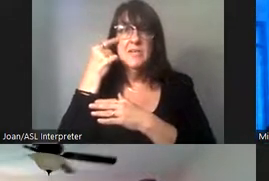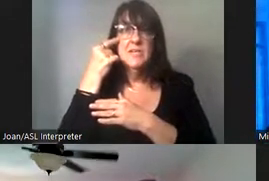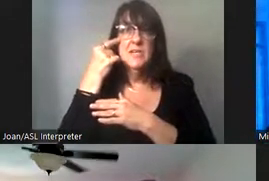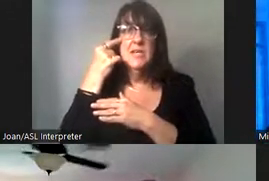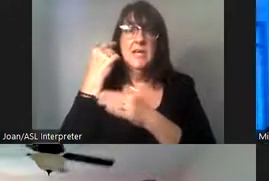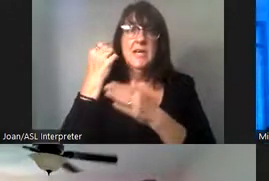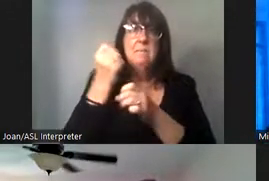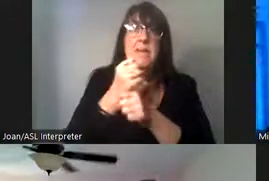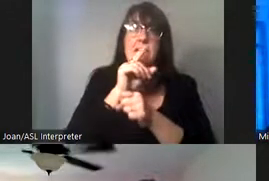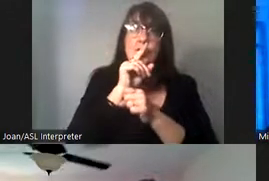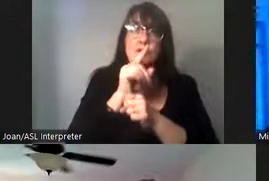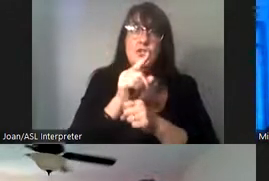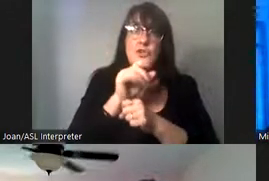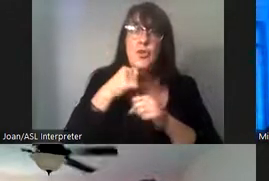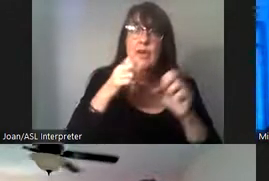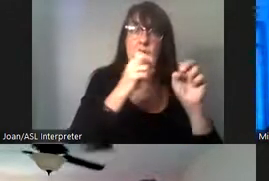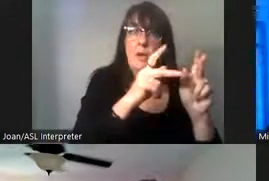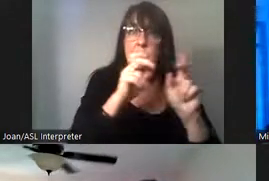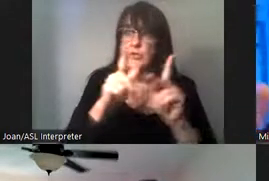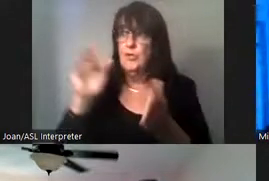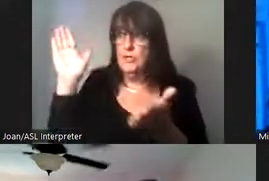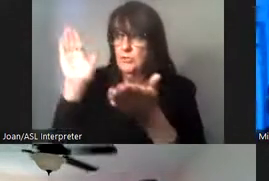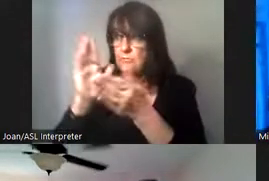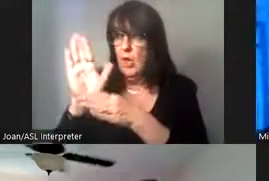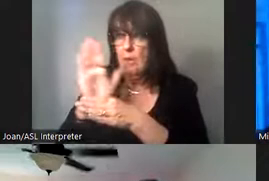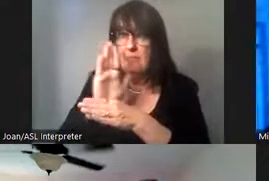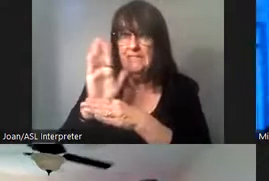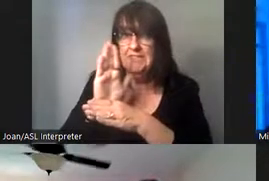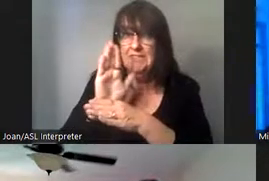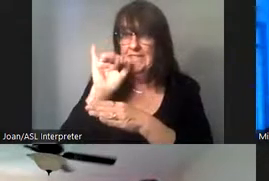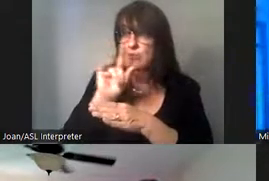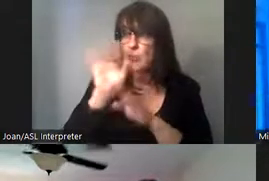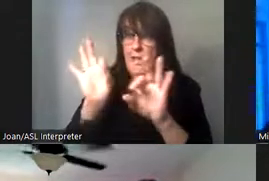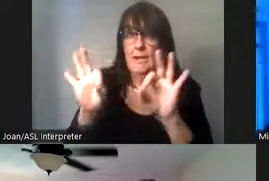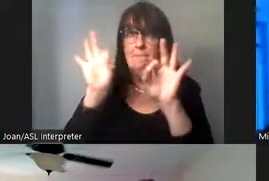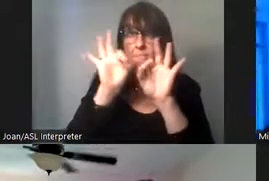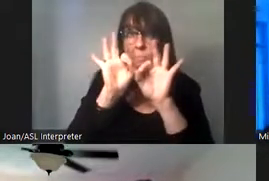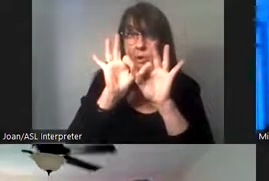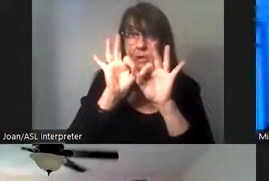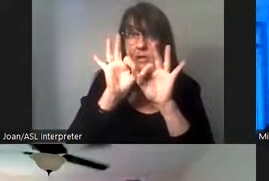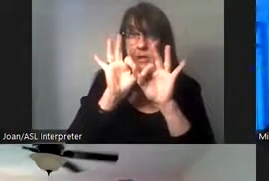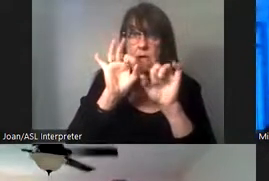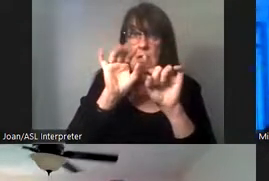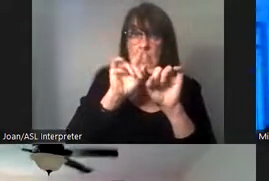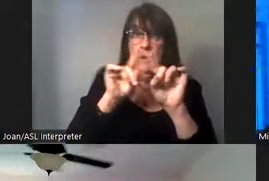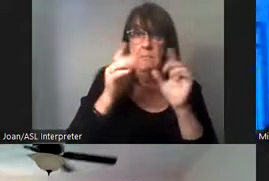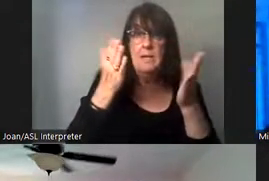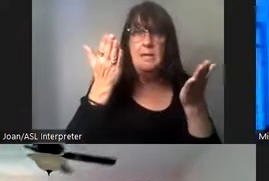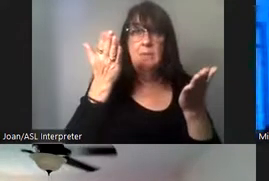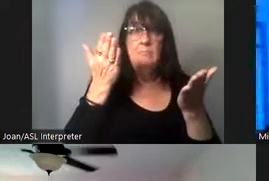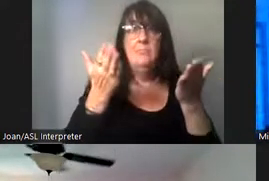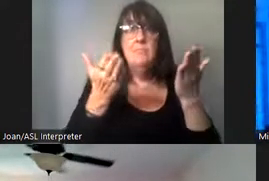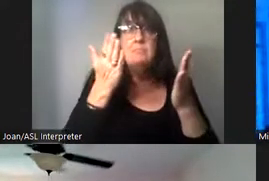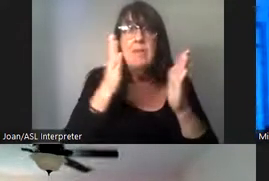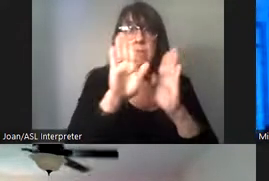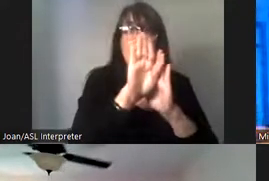bringing opportunities to small business. That's absolutely important, but it is, and it may even be, and I believe it is, the background of lots